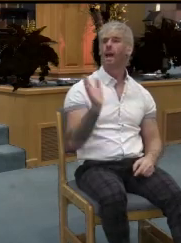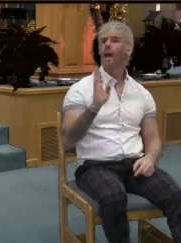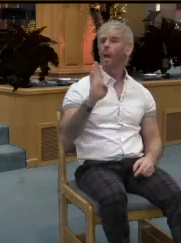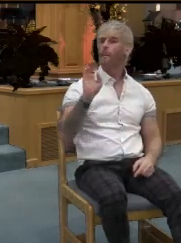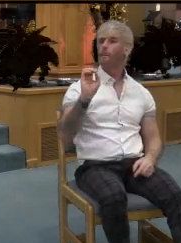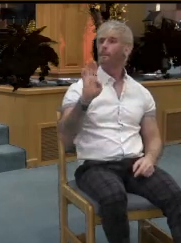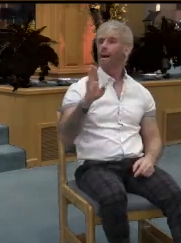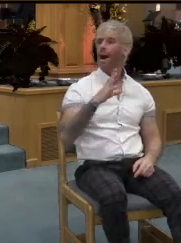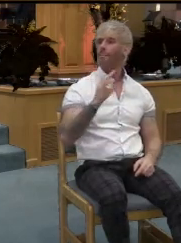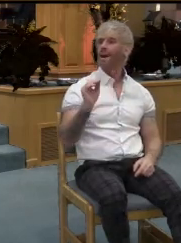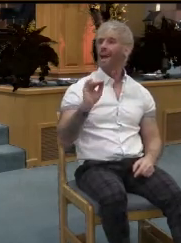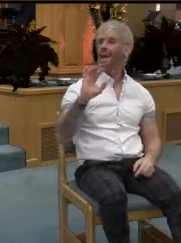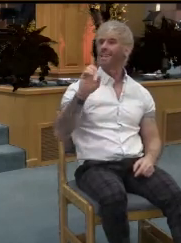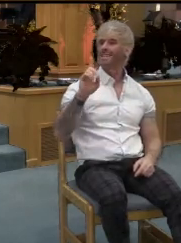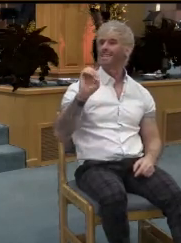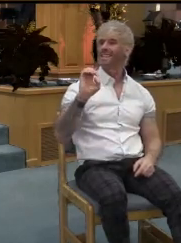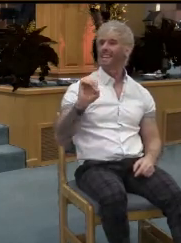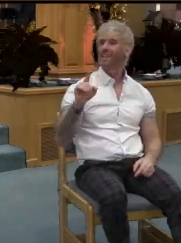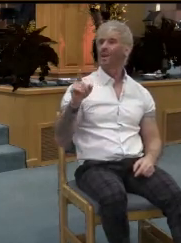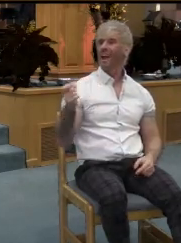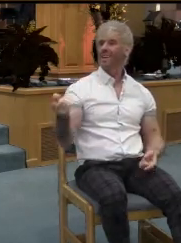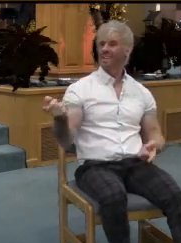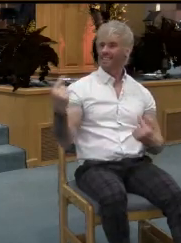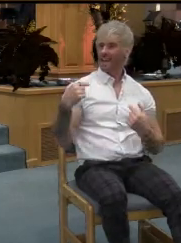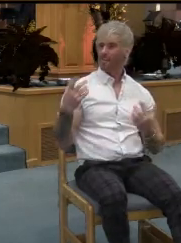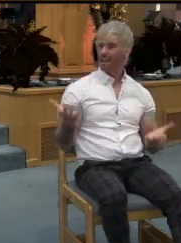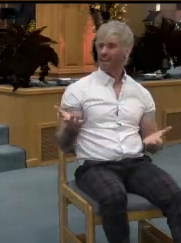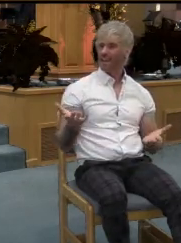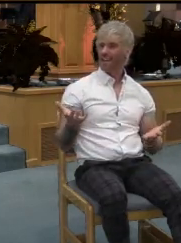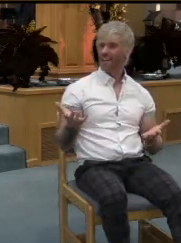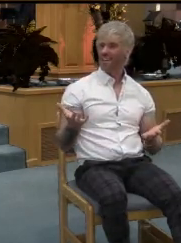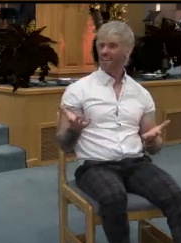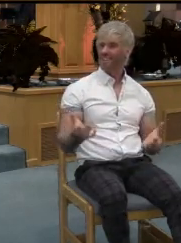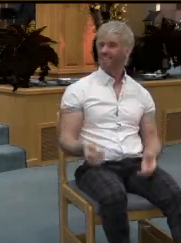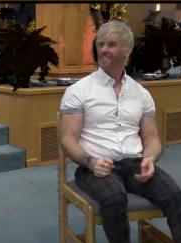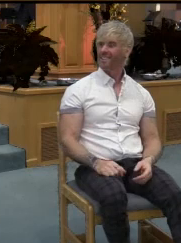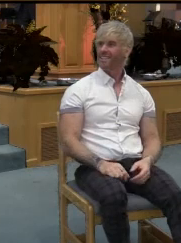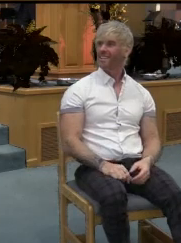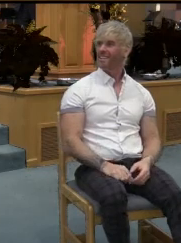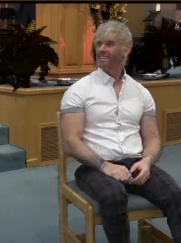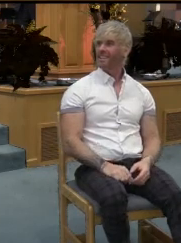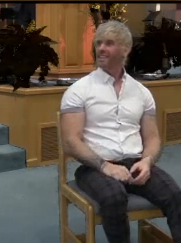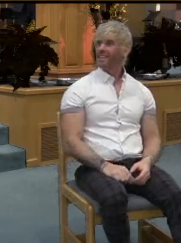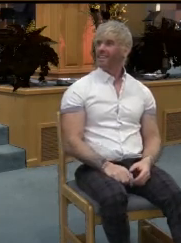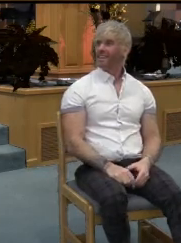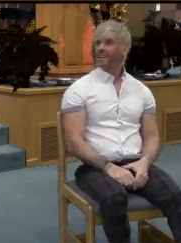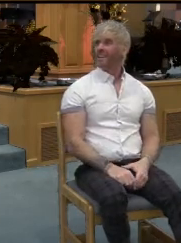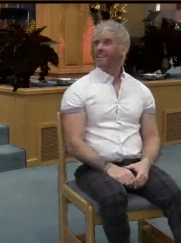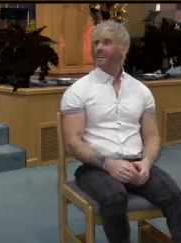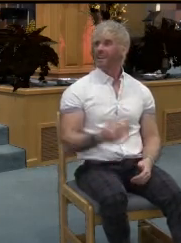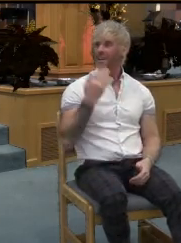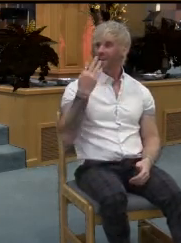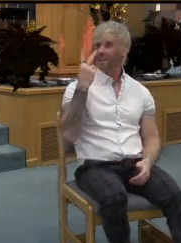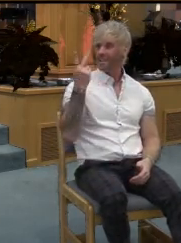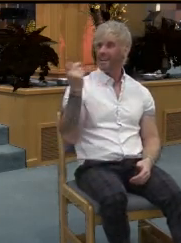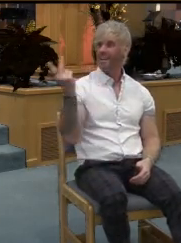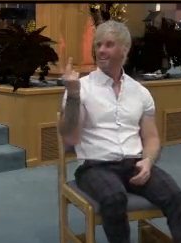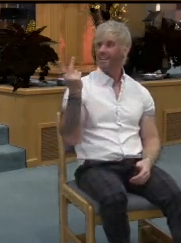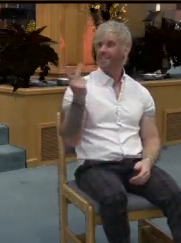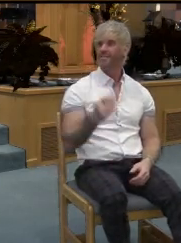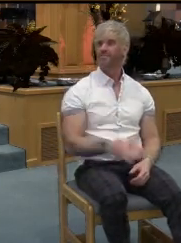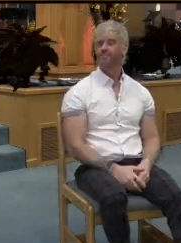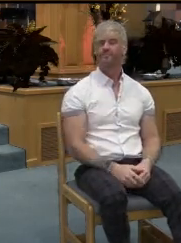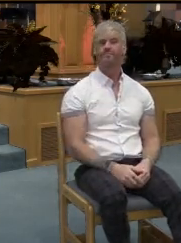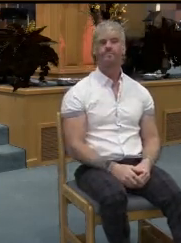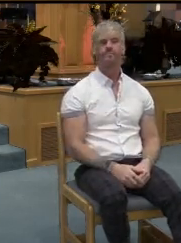You had to get down here, didn't you? You had to get here with a spout where the glory comes out. Good to see y'all. We've